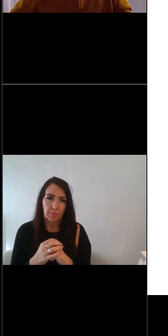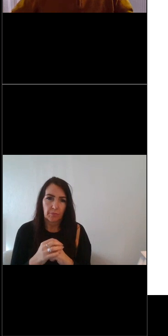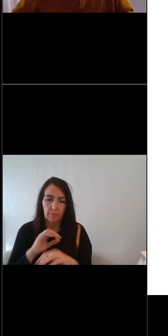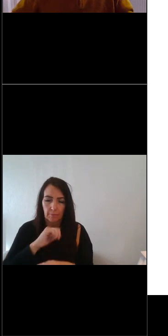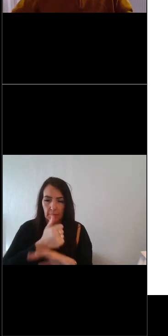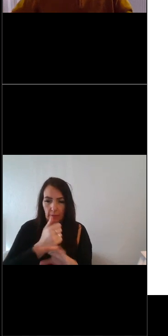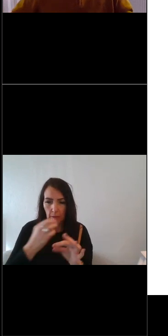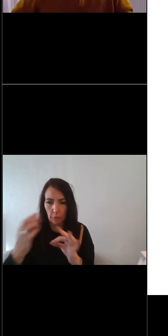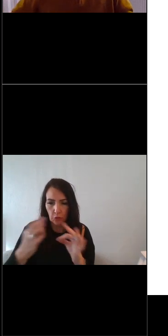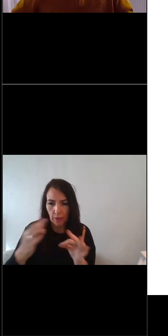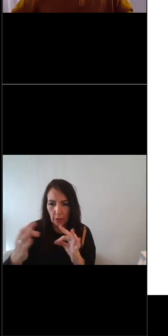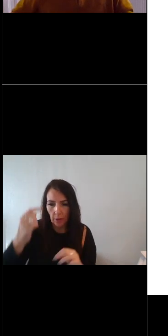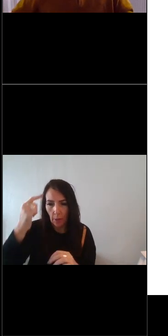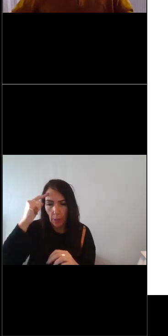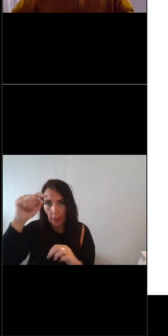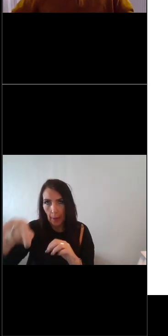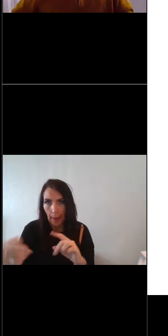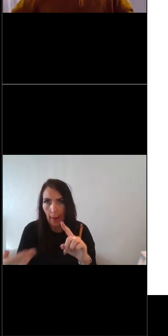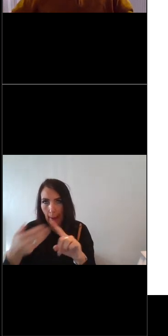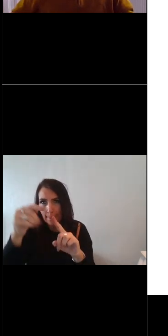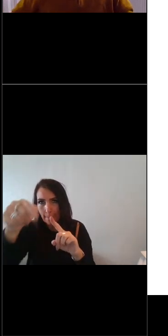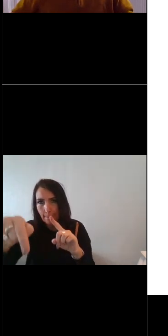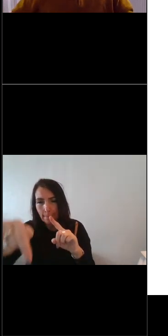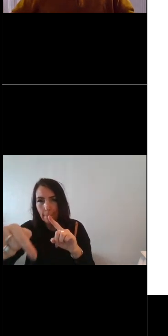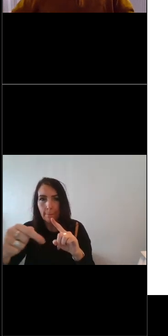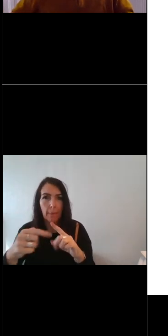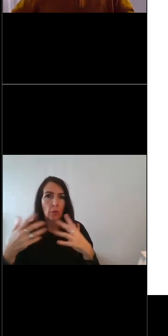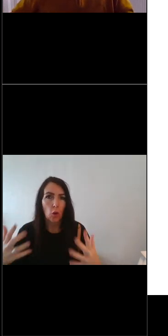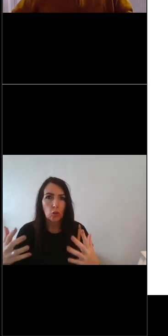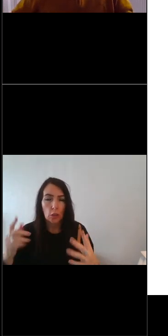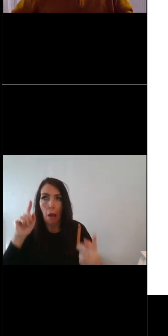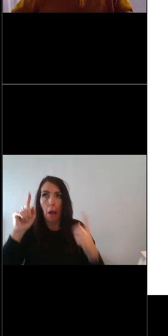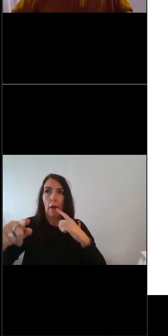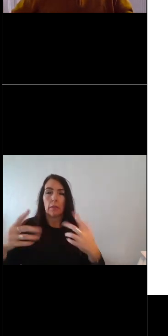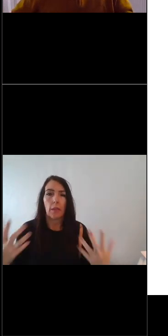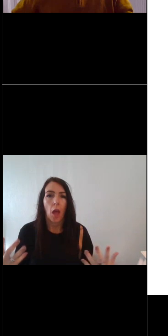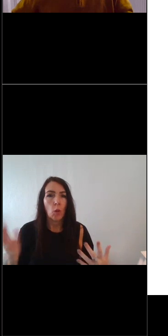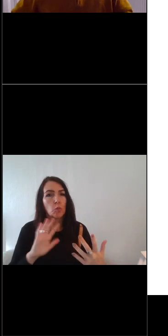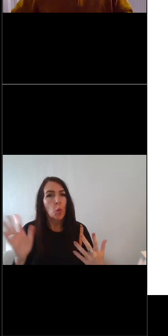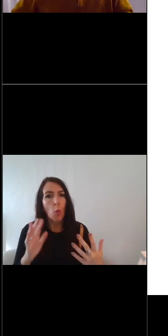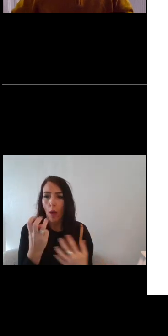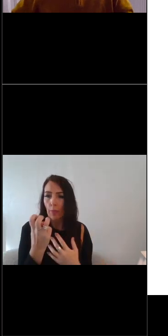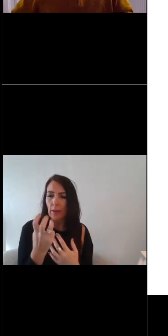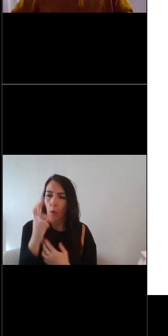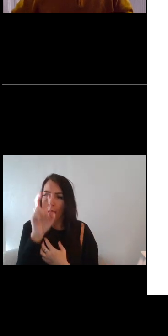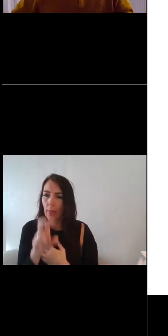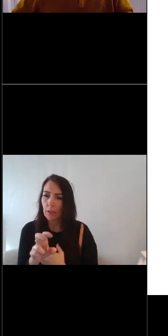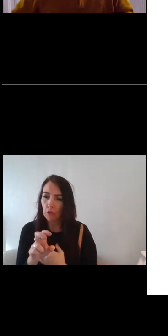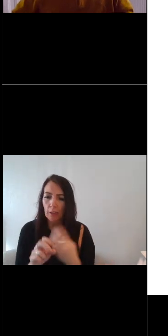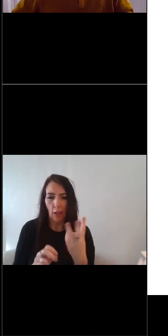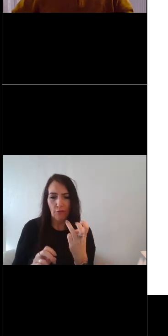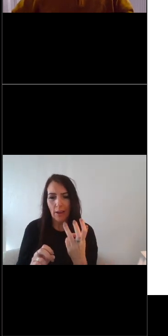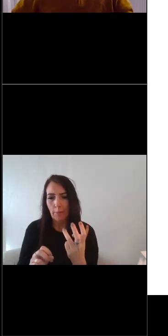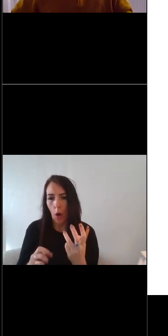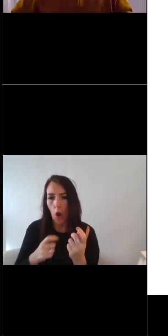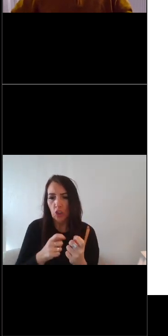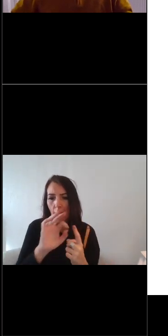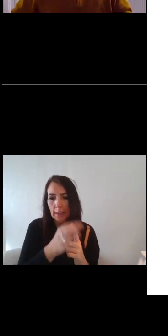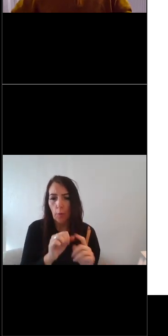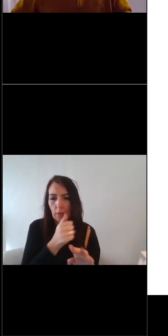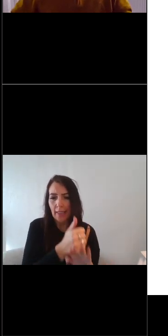an end in mind and not just an ad hoc reactive approach. Okay, let's get 3 more electric vehicles, let's get 3 more charge points. It's